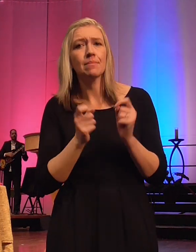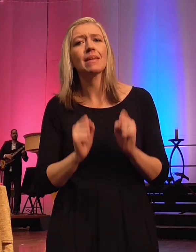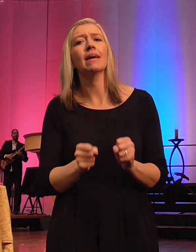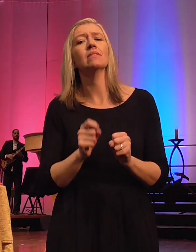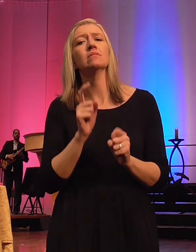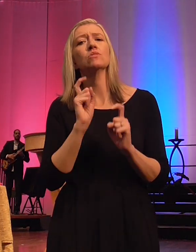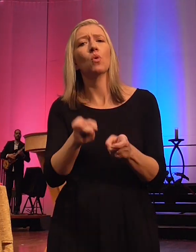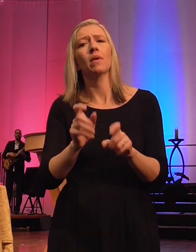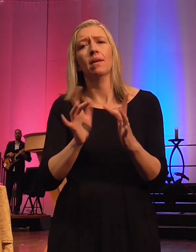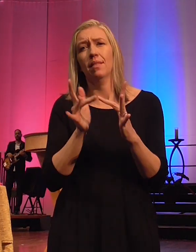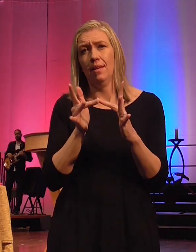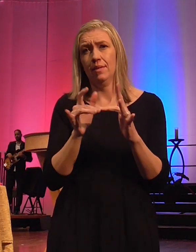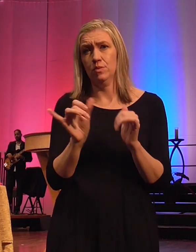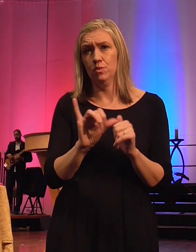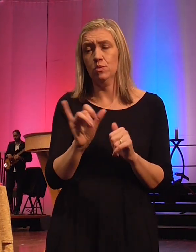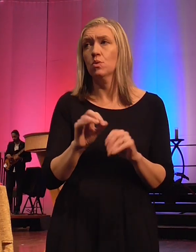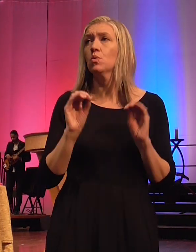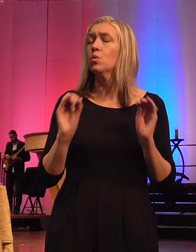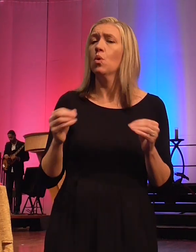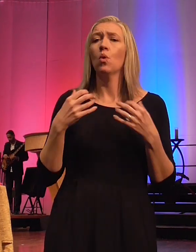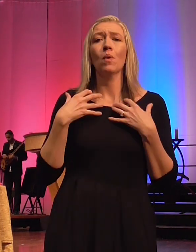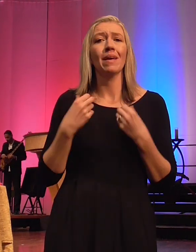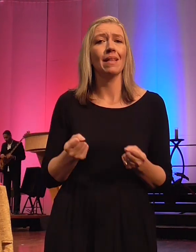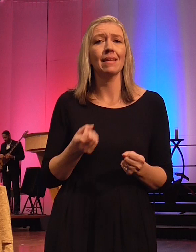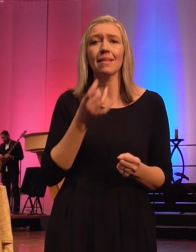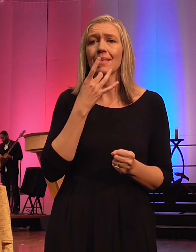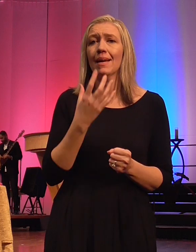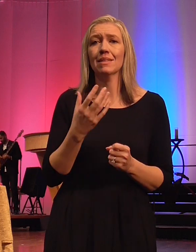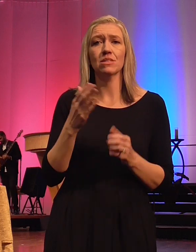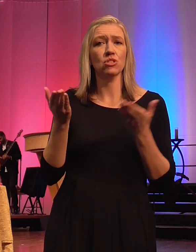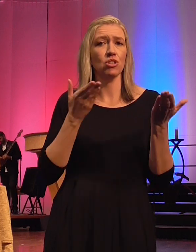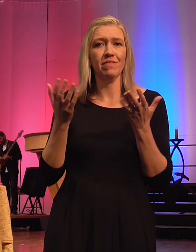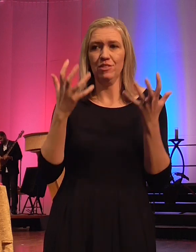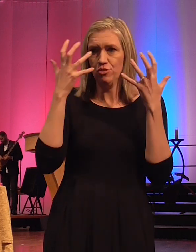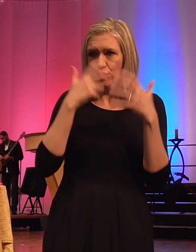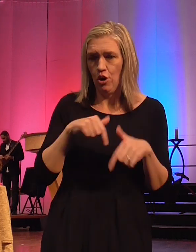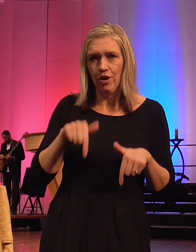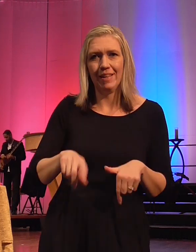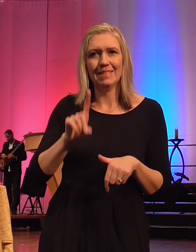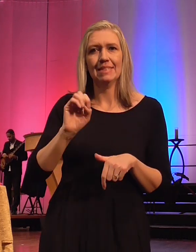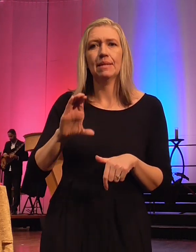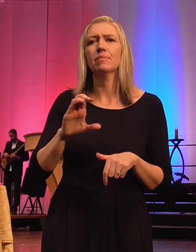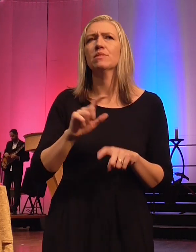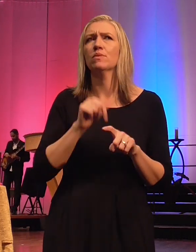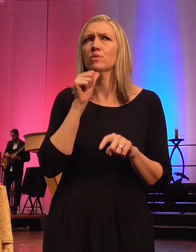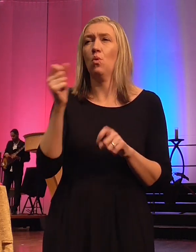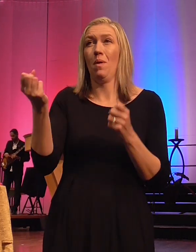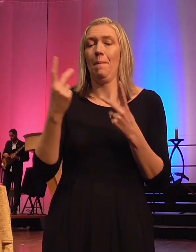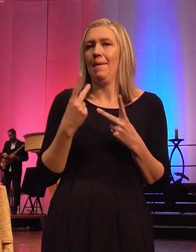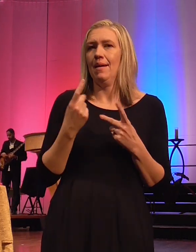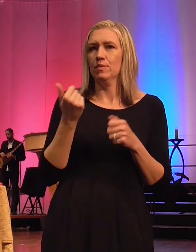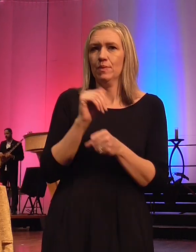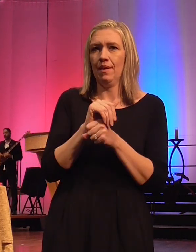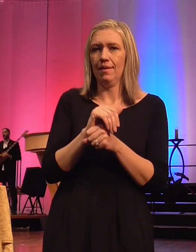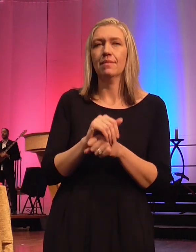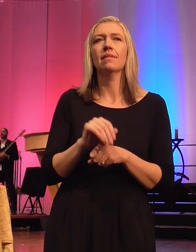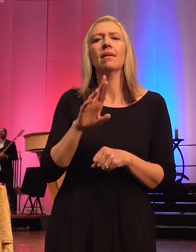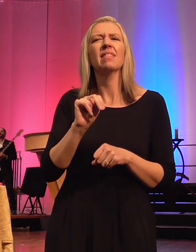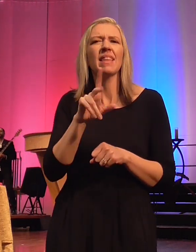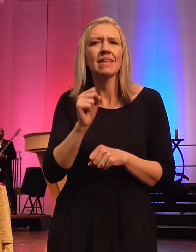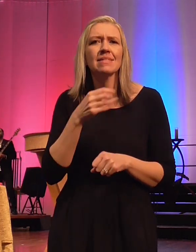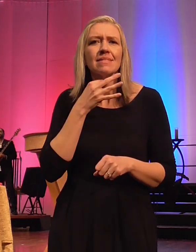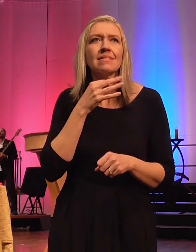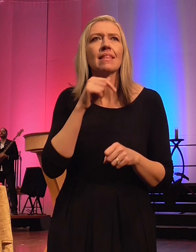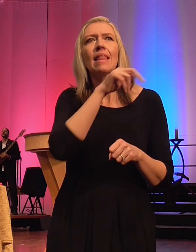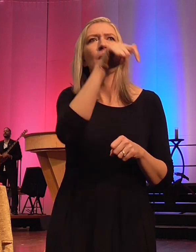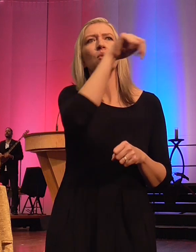watching online as well. No healing light service. We're dark in December, so don't come back tonight unless you want to hang out on the labyrinth. Candlelight services again